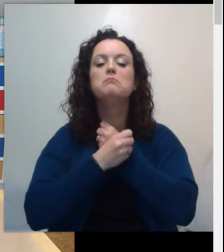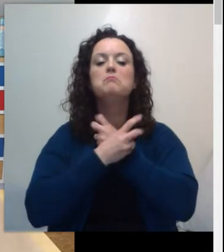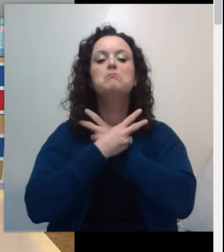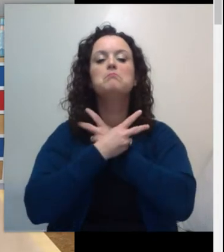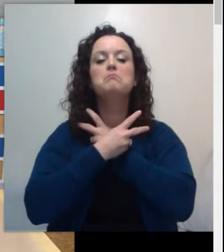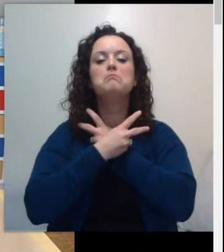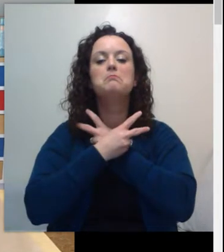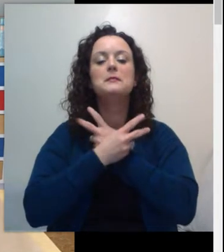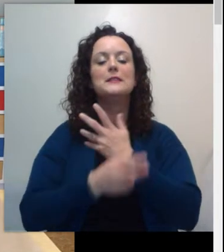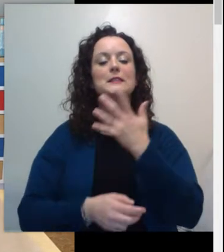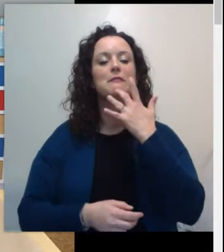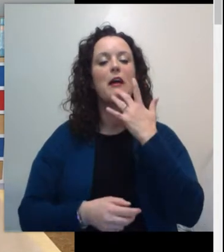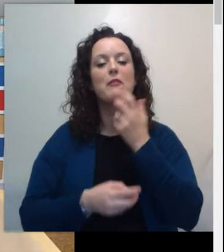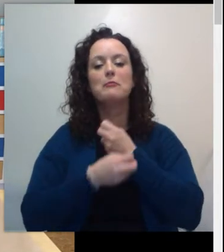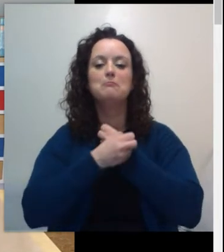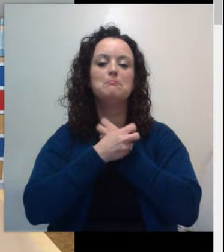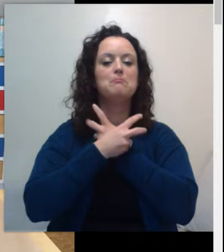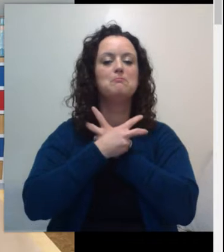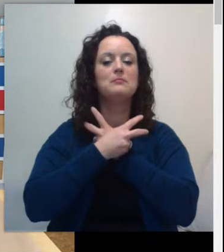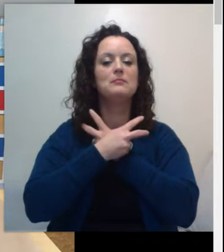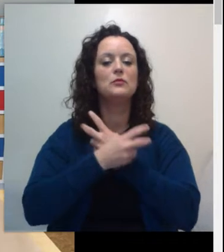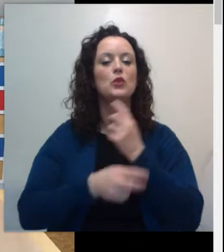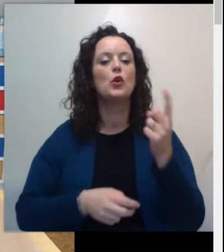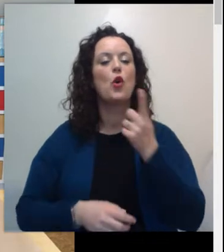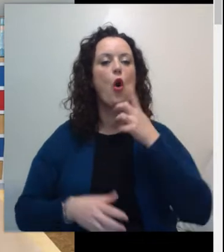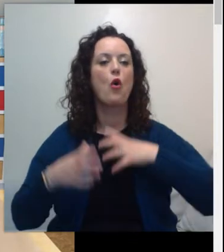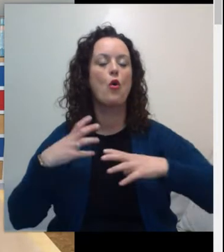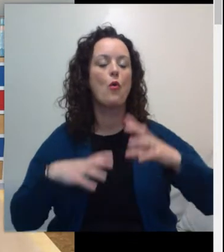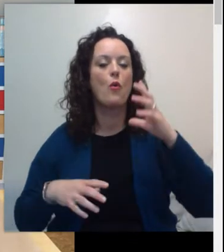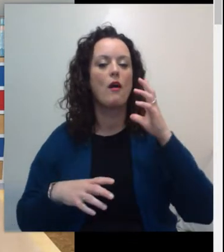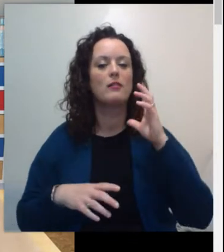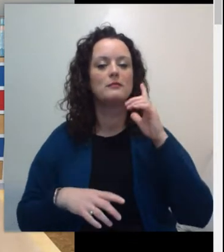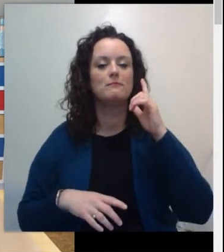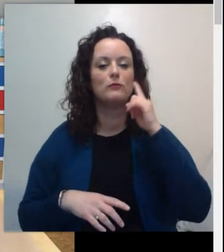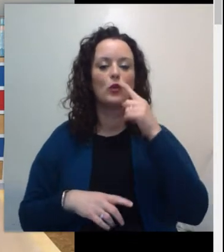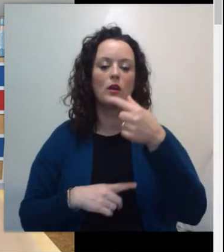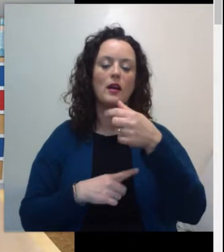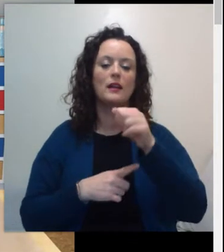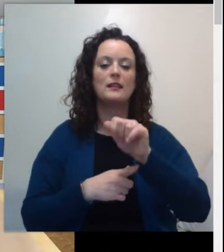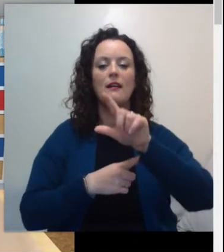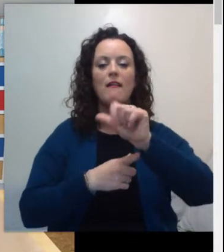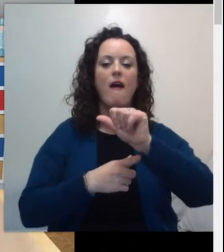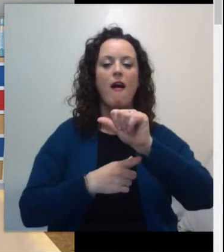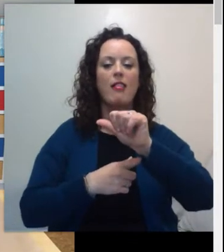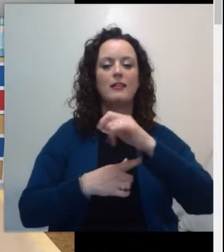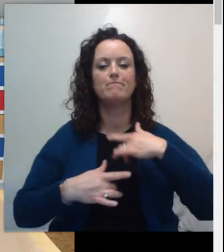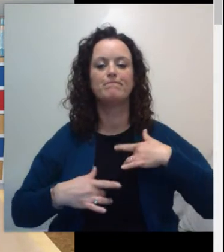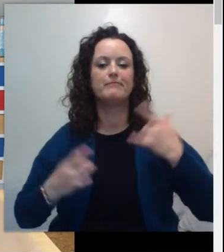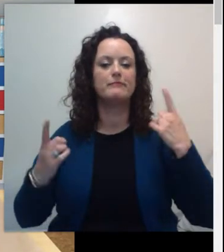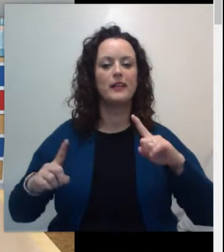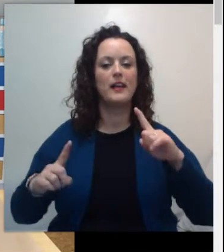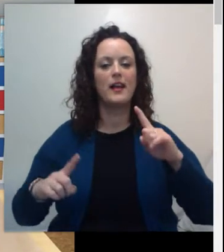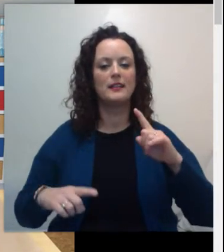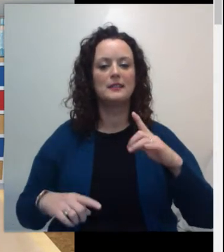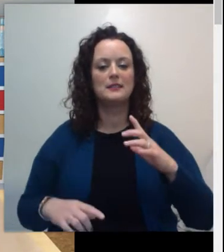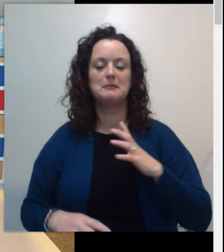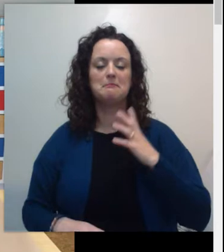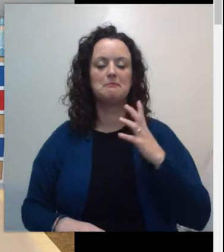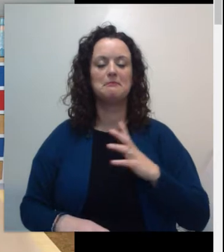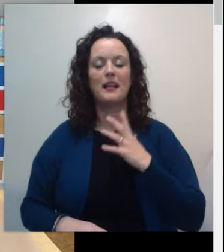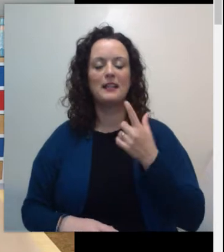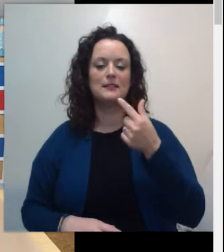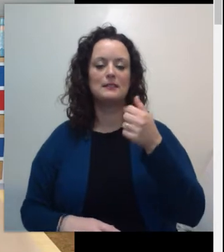tie, which he always wears at gala events. Looking pretty fancy, pretty gala event.